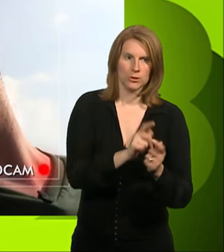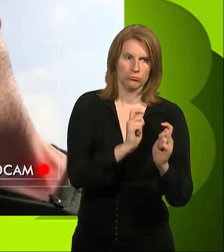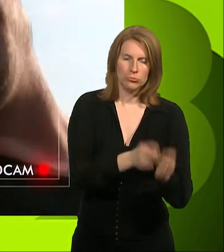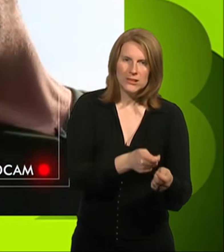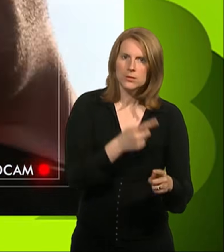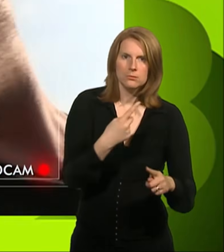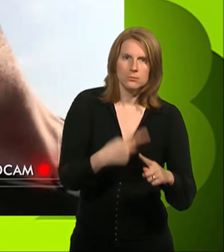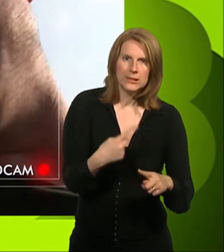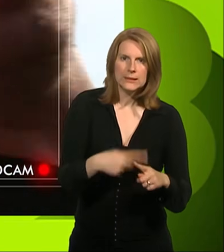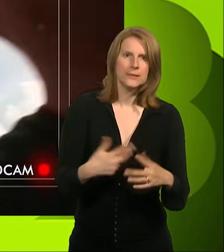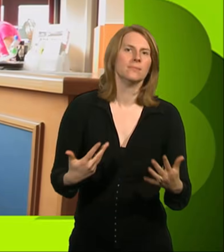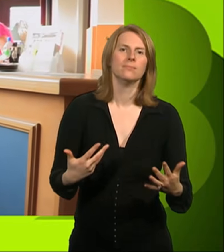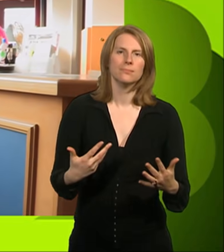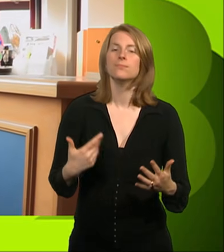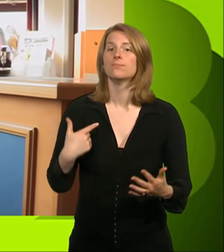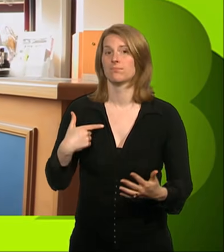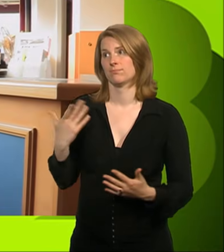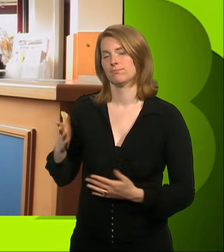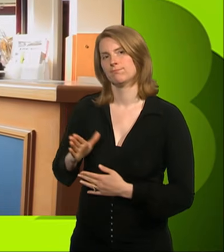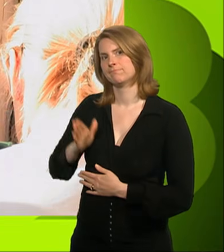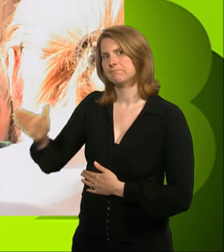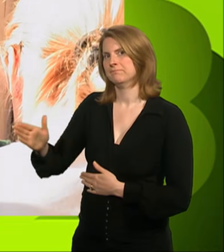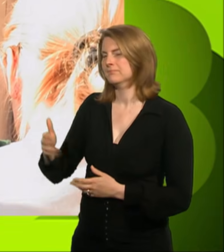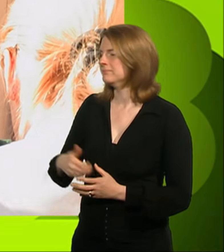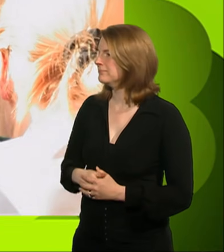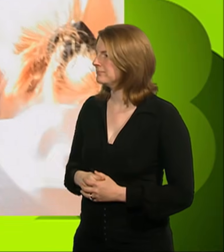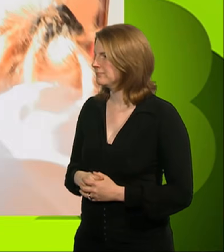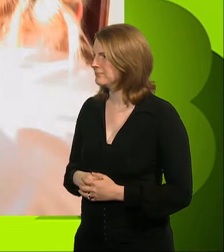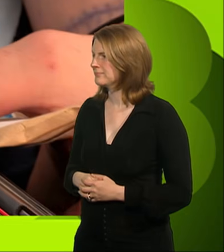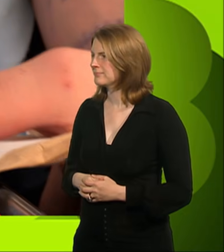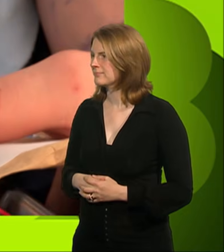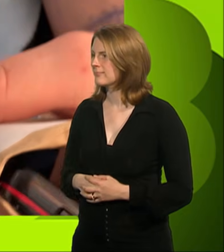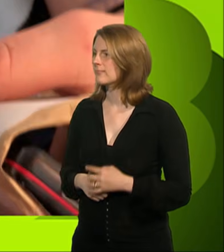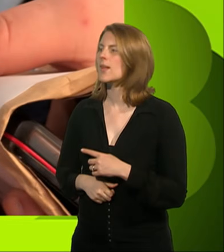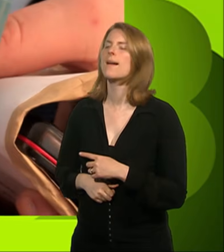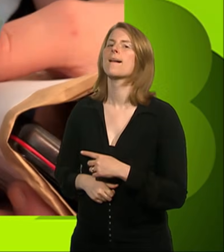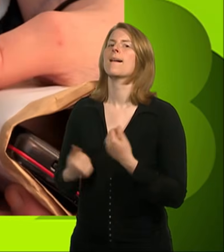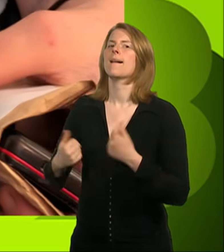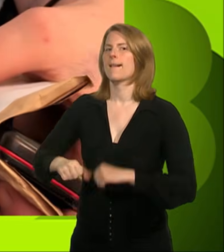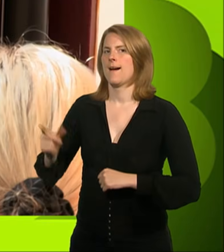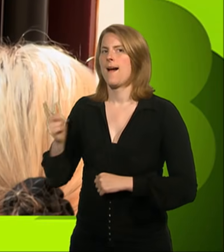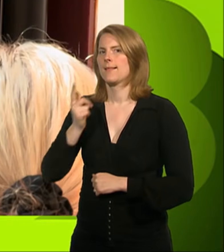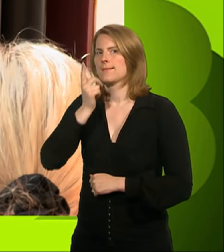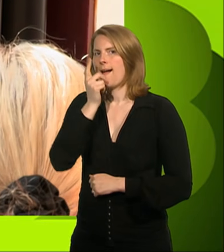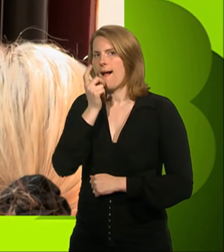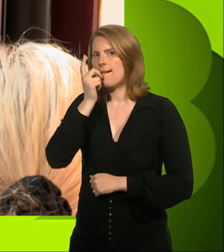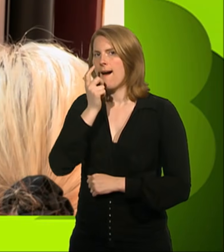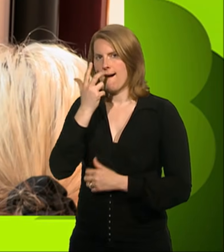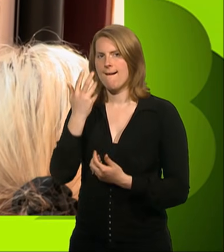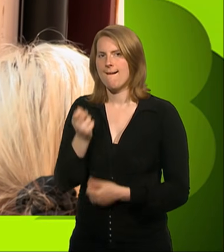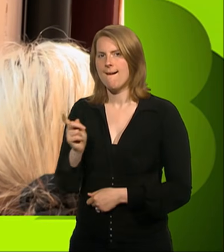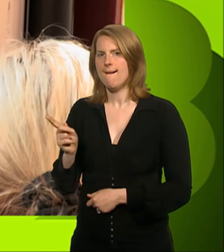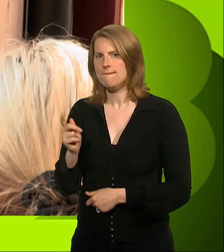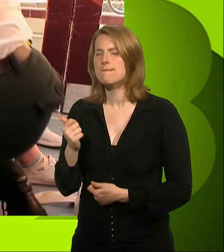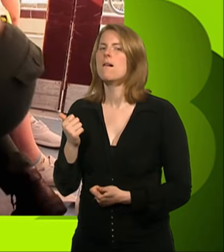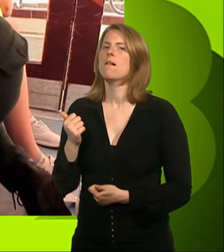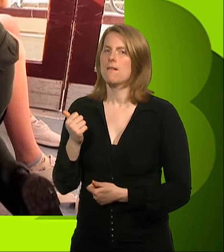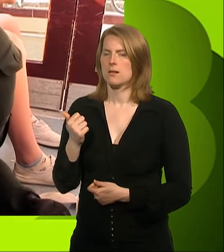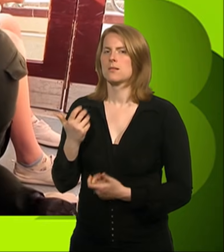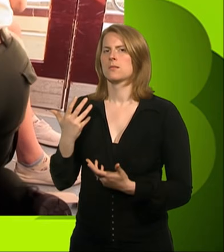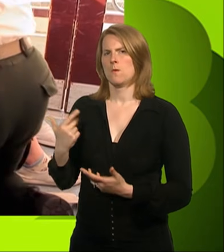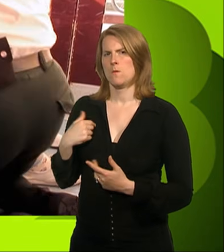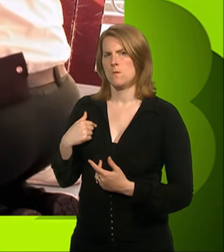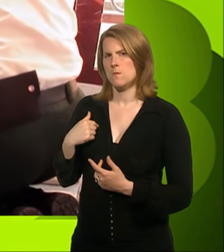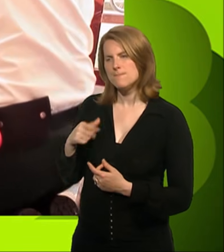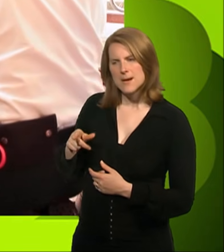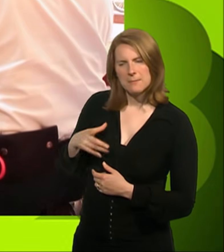may already be getting some treatment. As we find Ivana, she has her inhaler, but is still struggling for breath. Can you